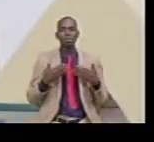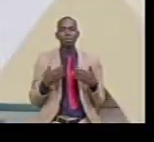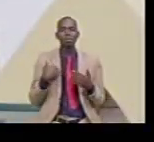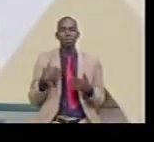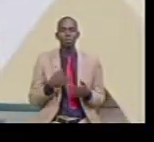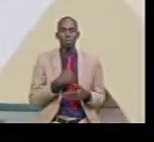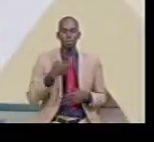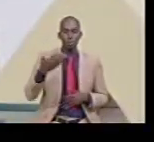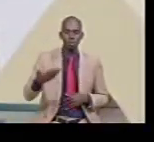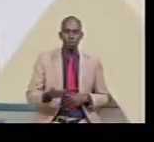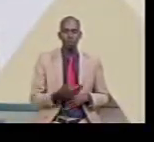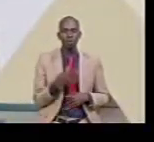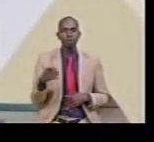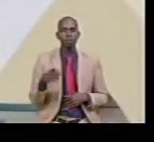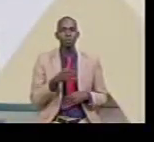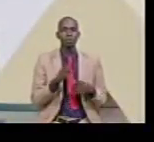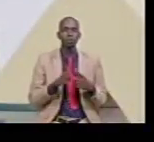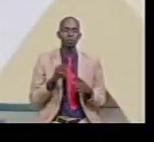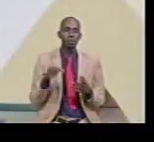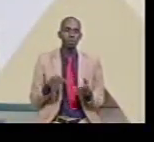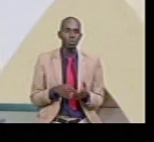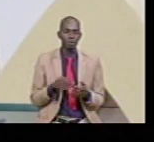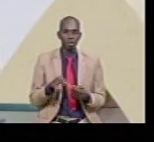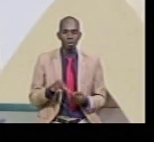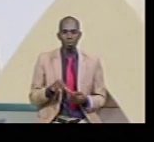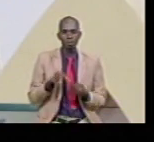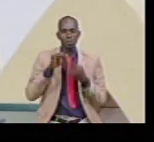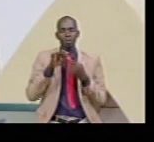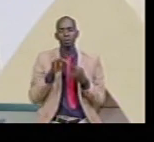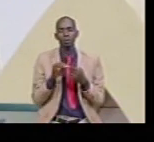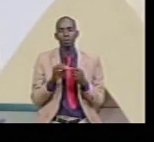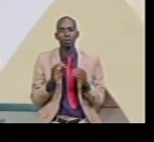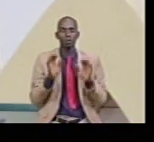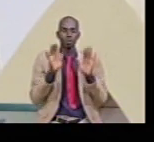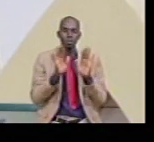this special service.